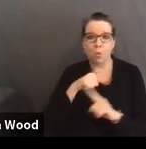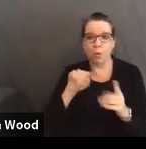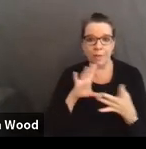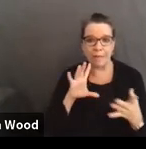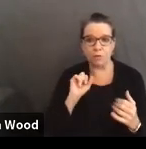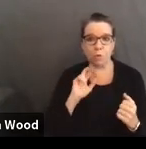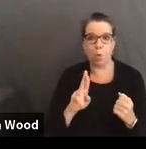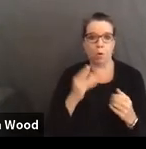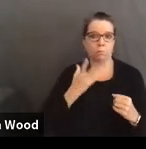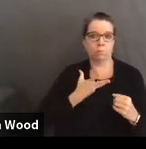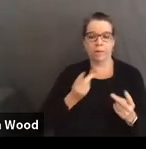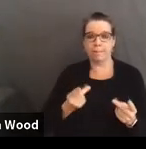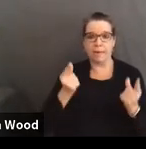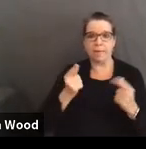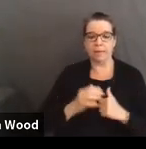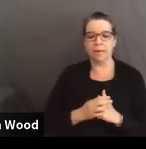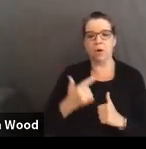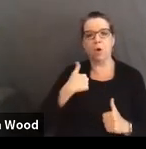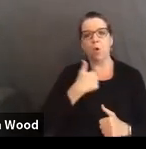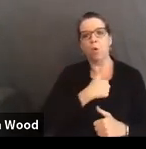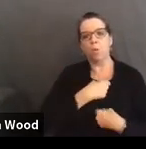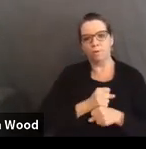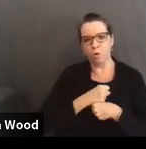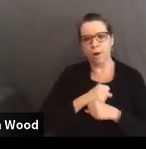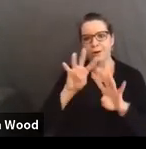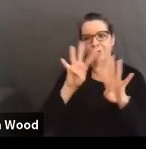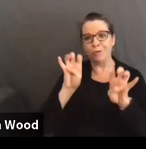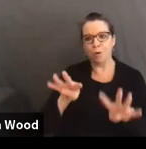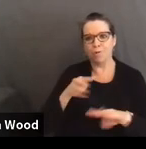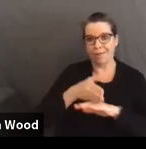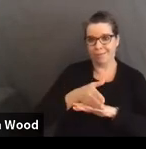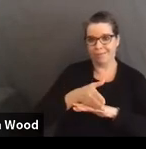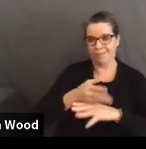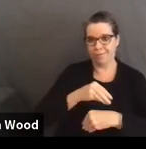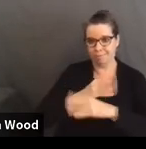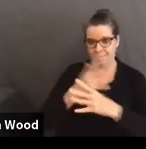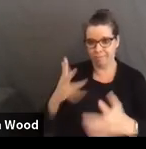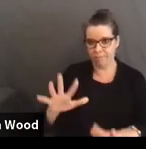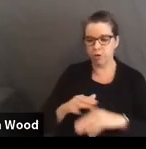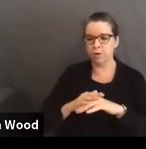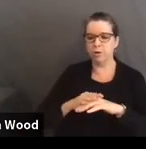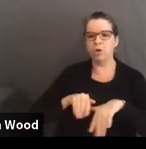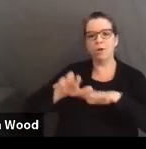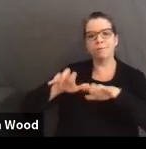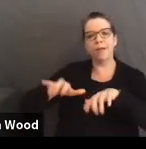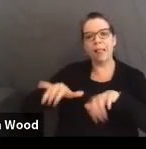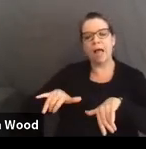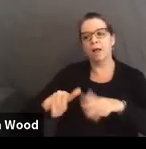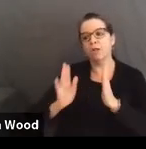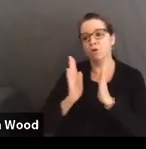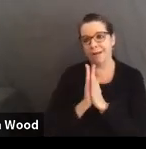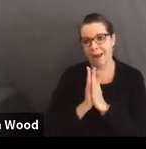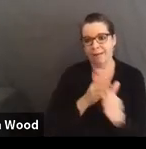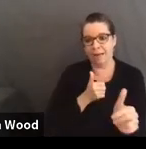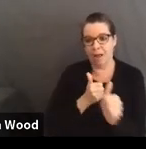immediately? We have created a survey for people to fill out, in which you can ask to be